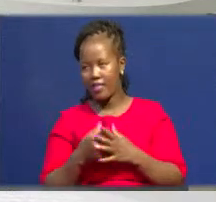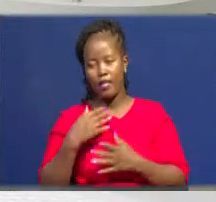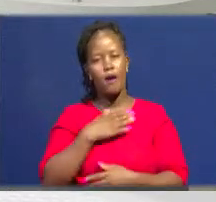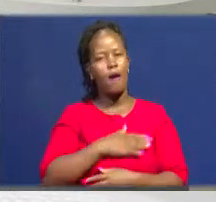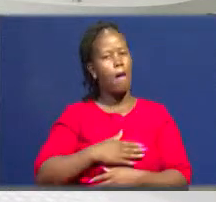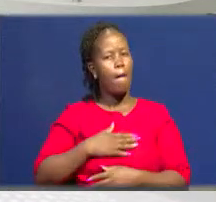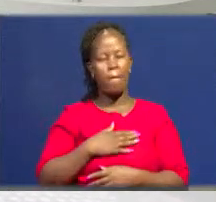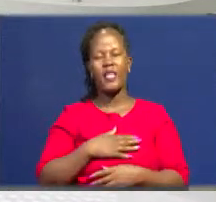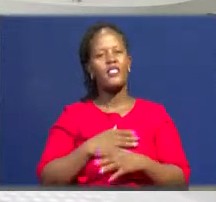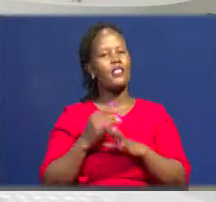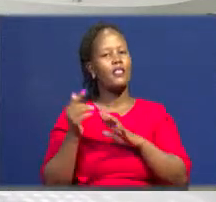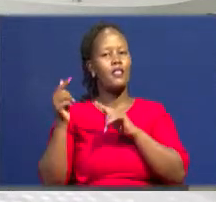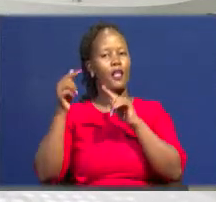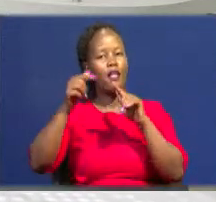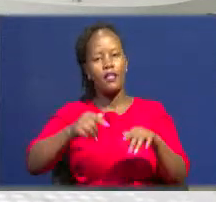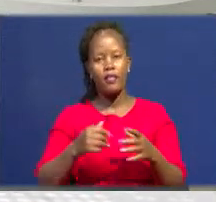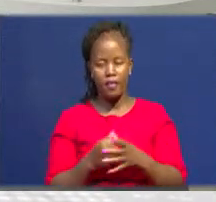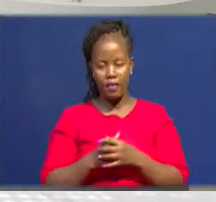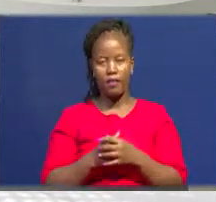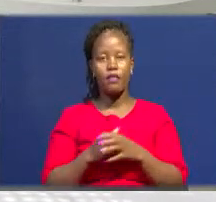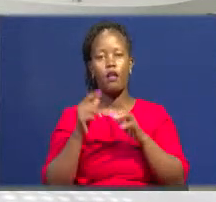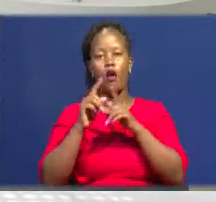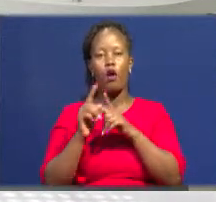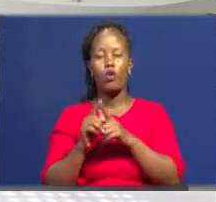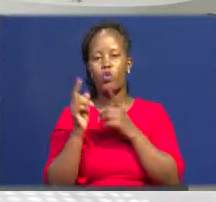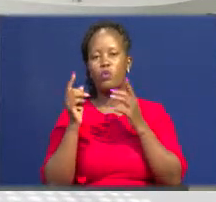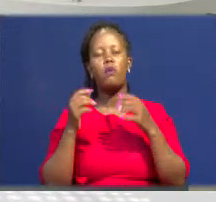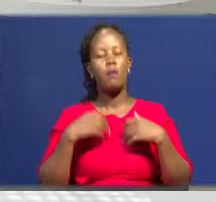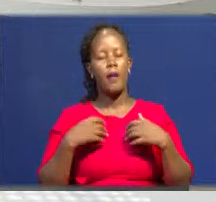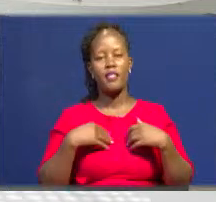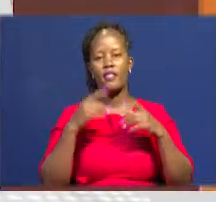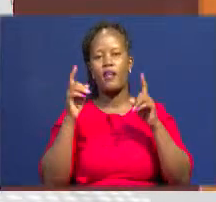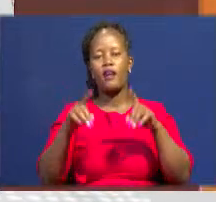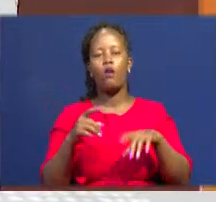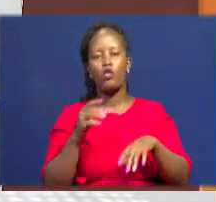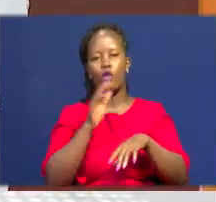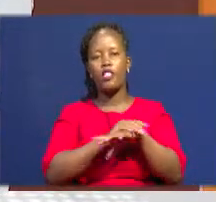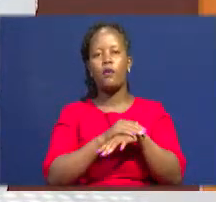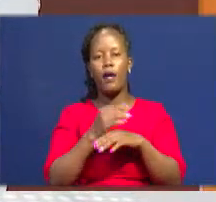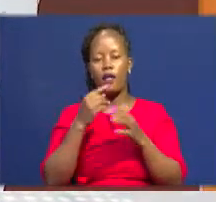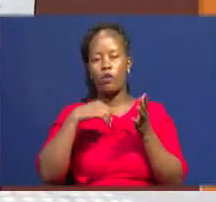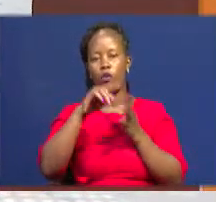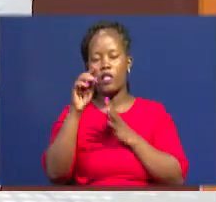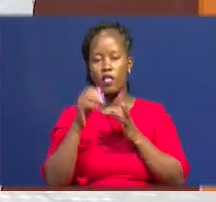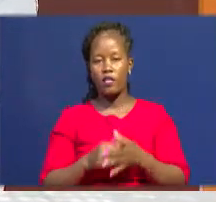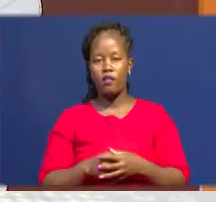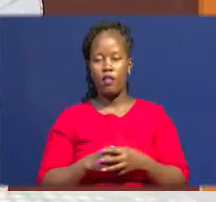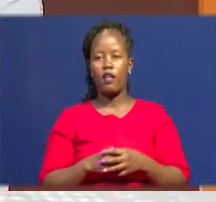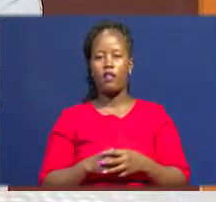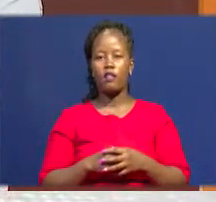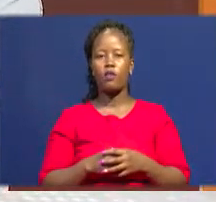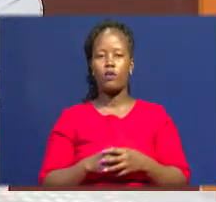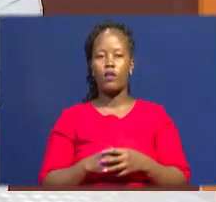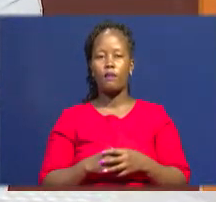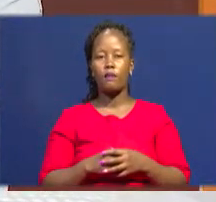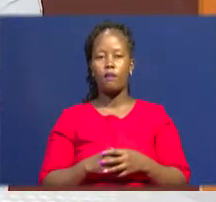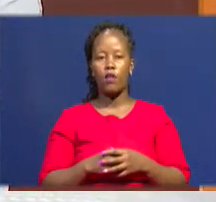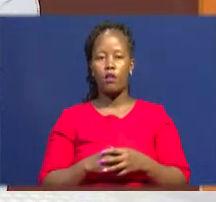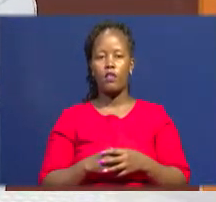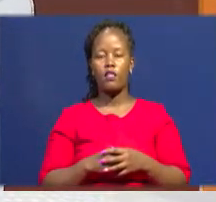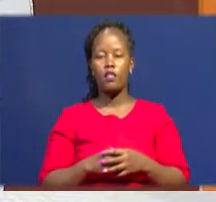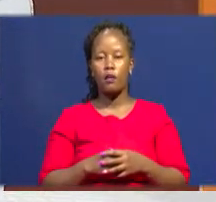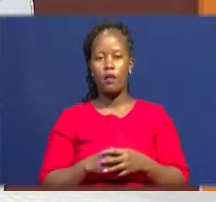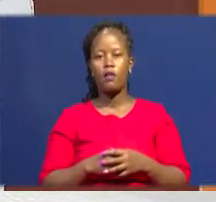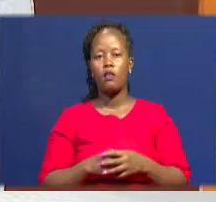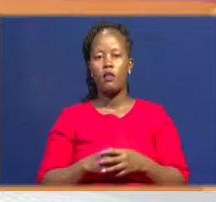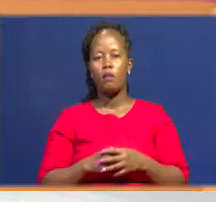Please be there early. 4 a.m. being a good time. Something I want to mention, I would like you to,